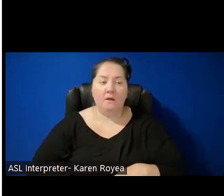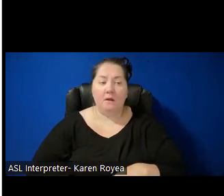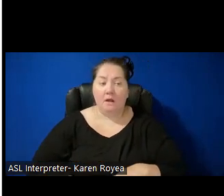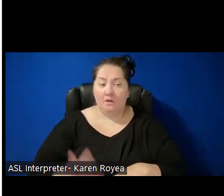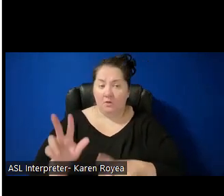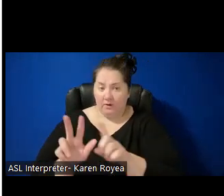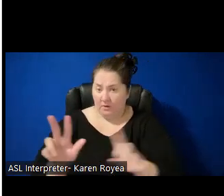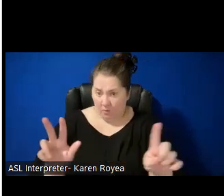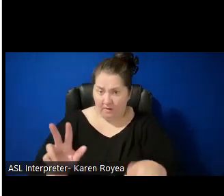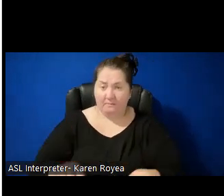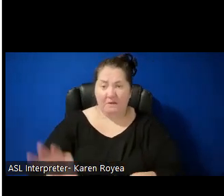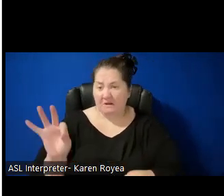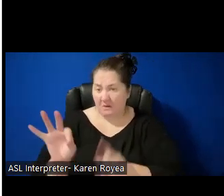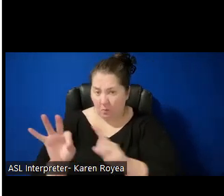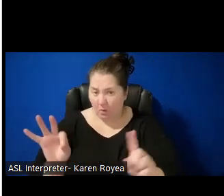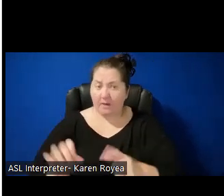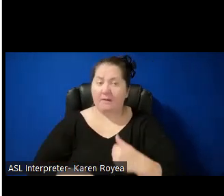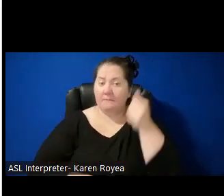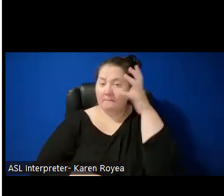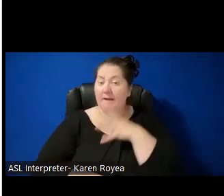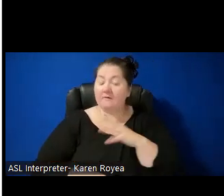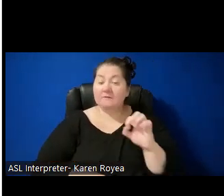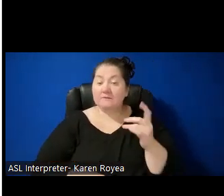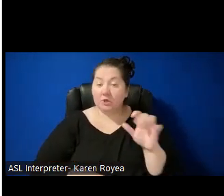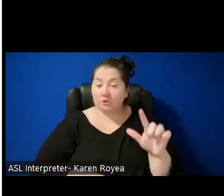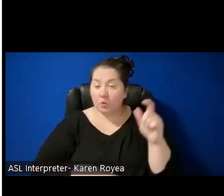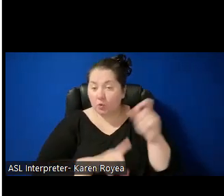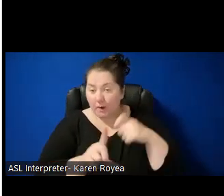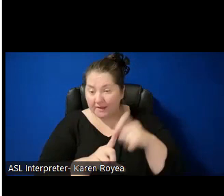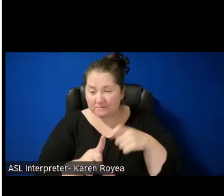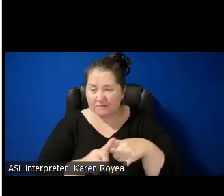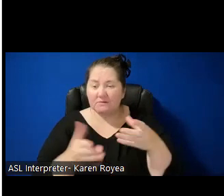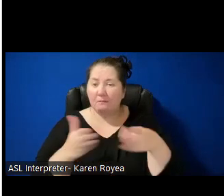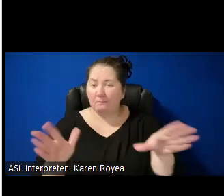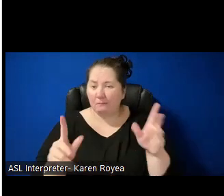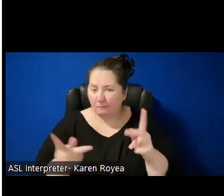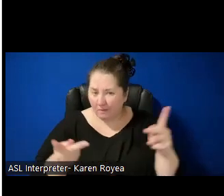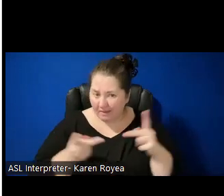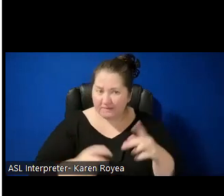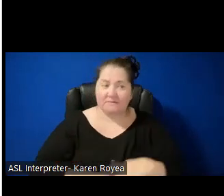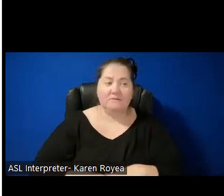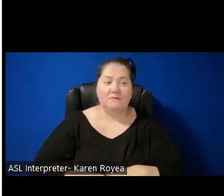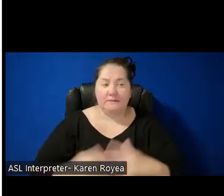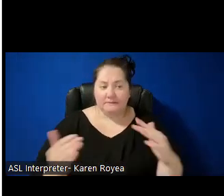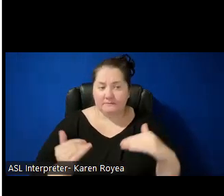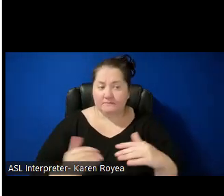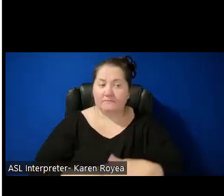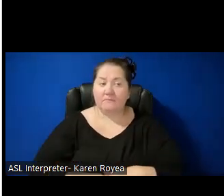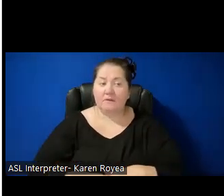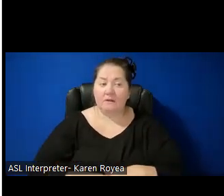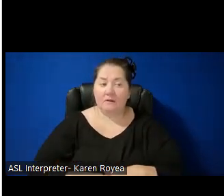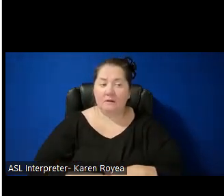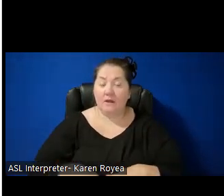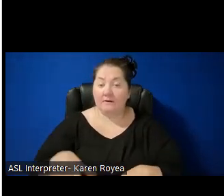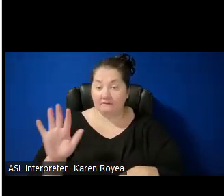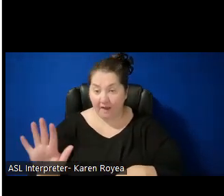in 9 men experience sexual harassment in a public place. More than 4 in 5